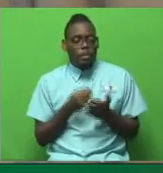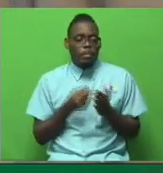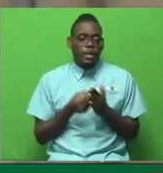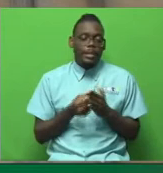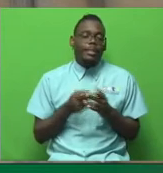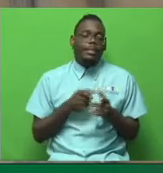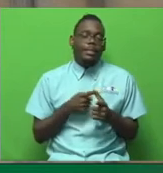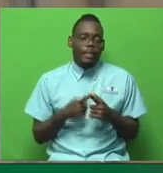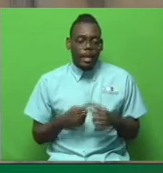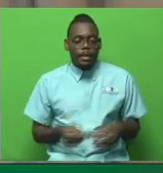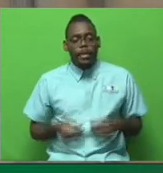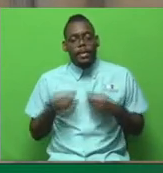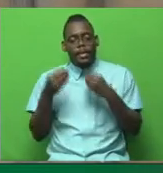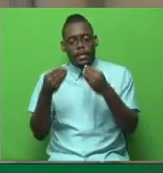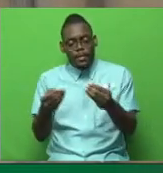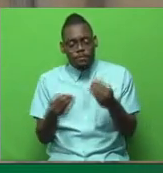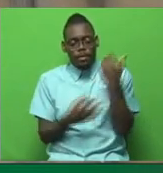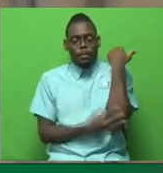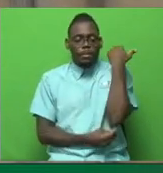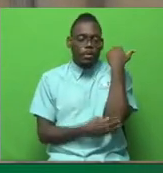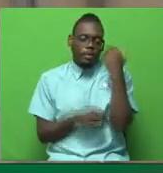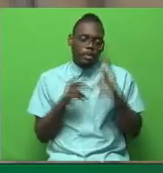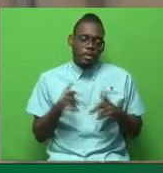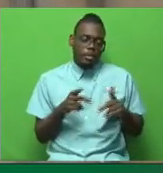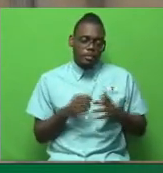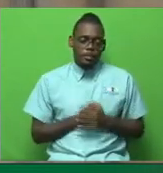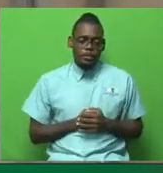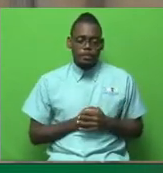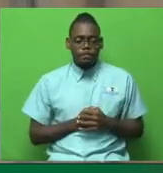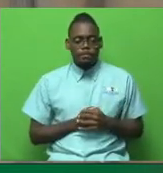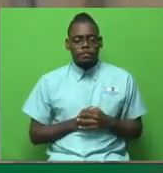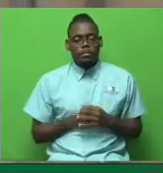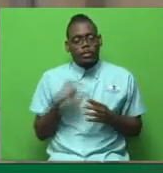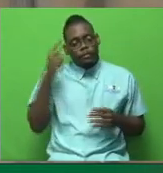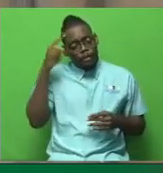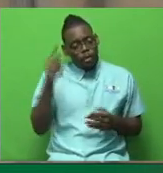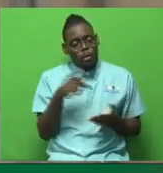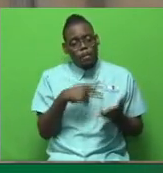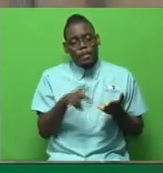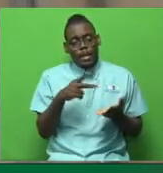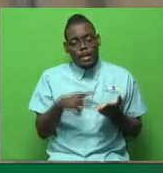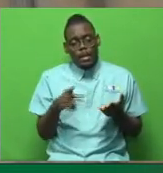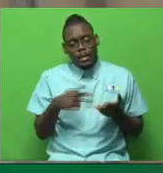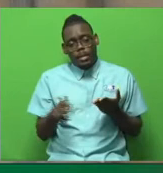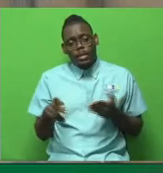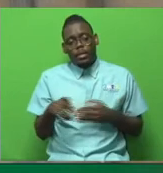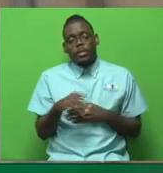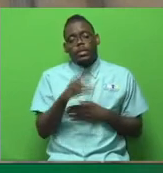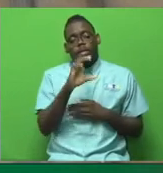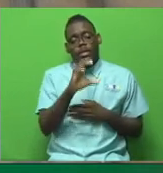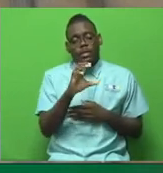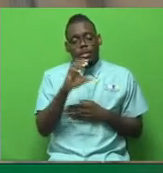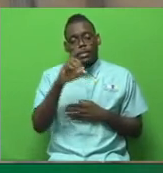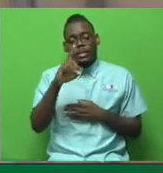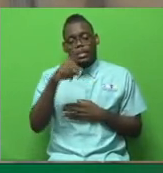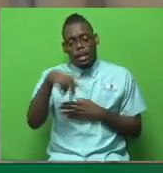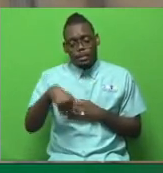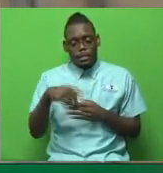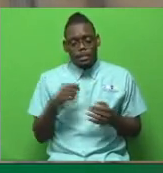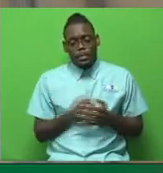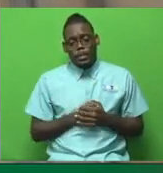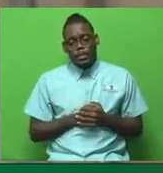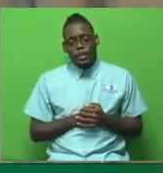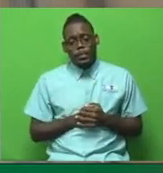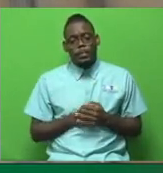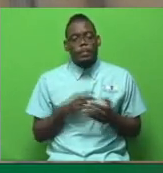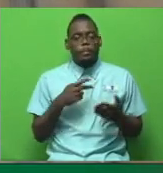hands of the poor in the hands of the disadvantaged to pay for seed up to pay for housing subsidized